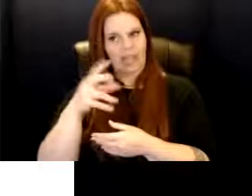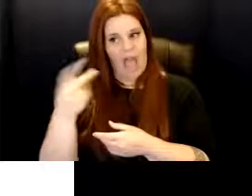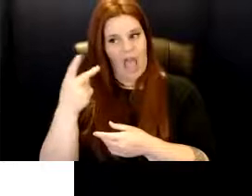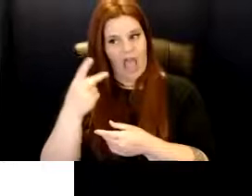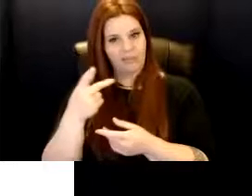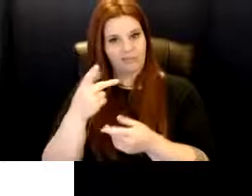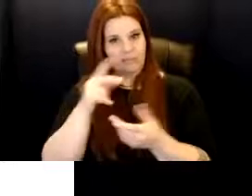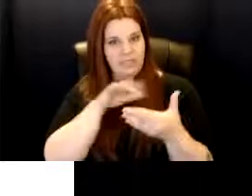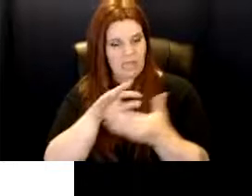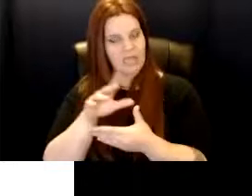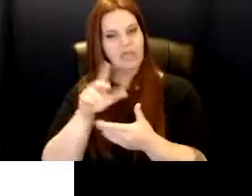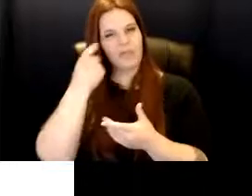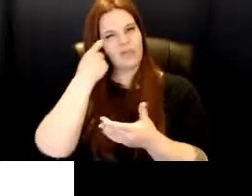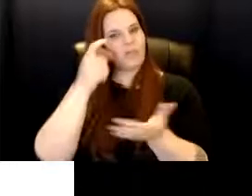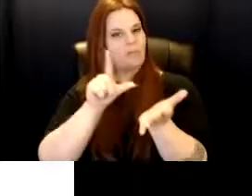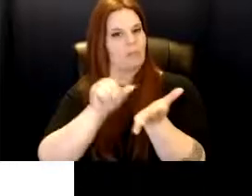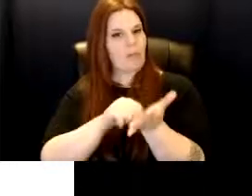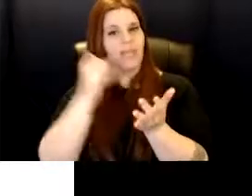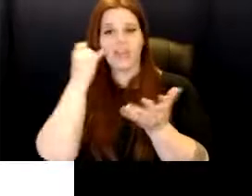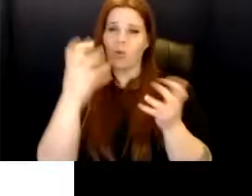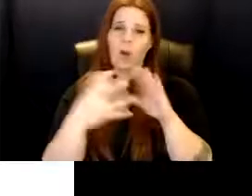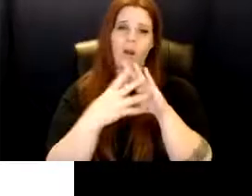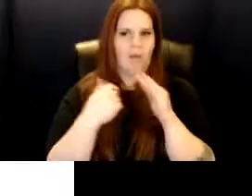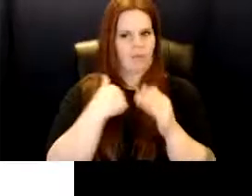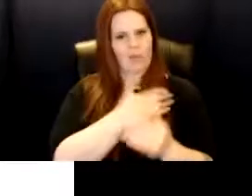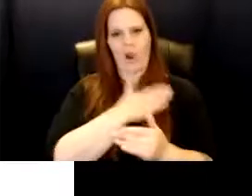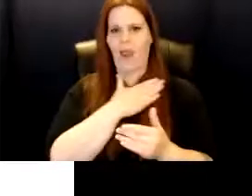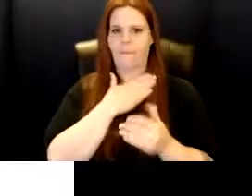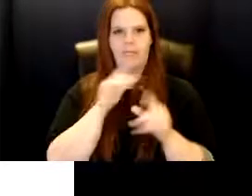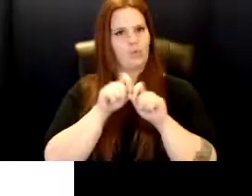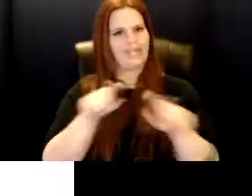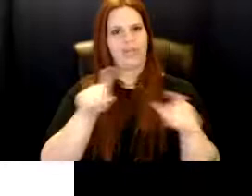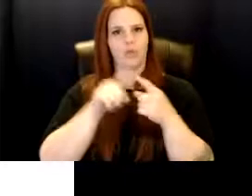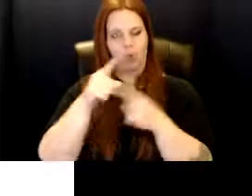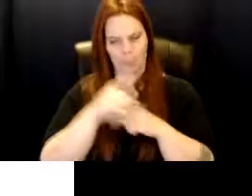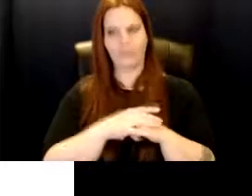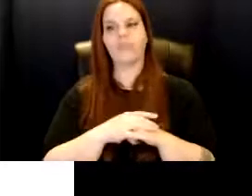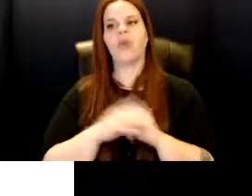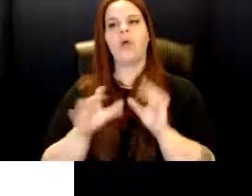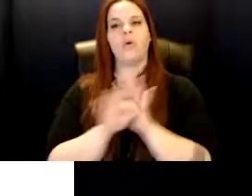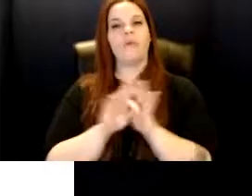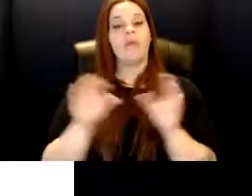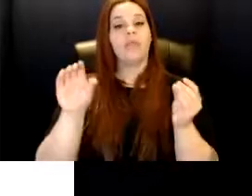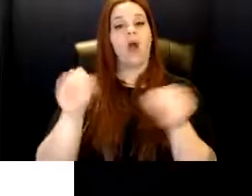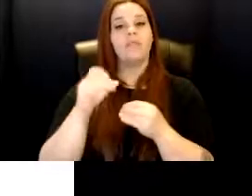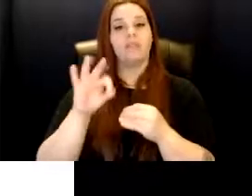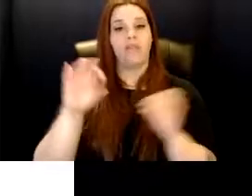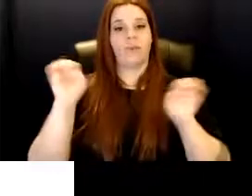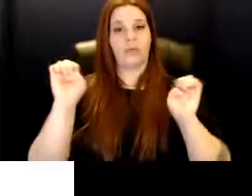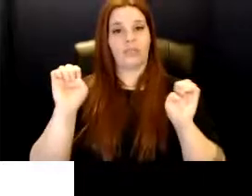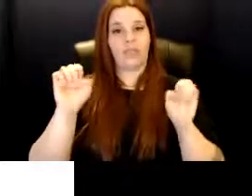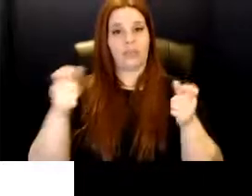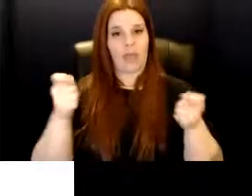anyone would like a copy of that, we're happy to send that to you. But we found that the Office of Emergency